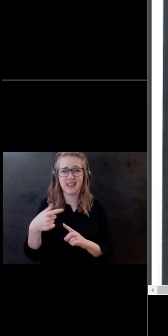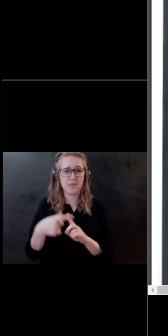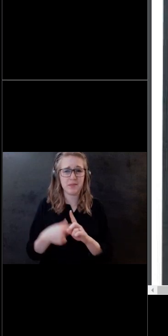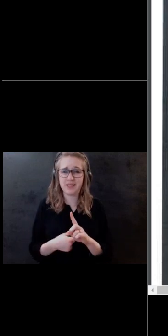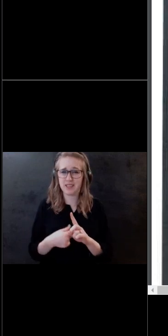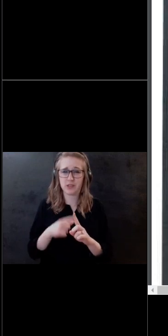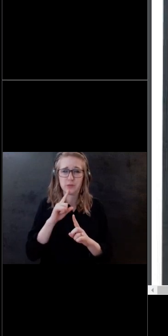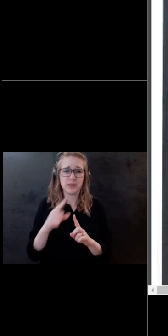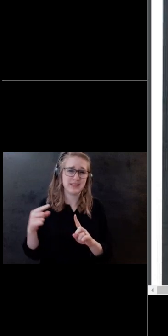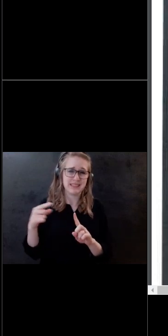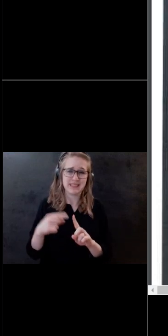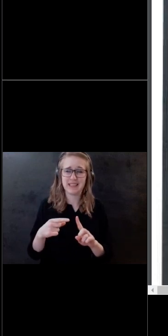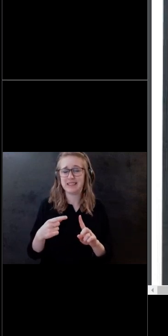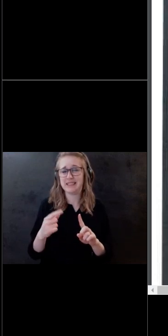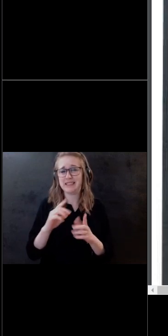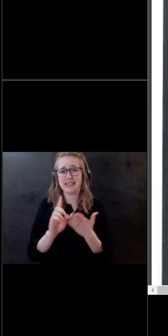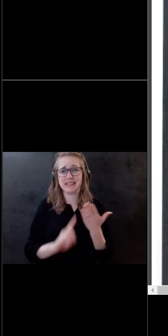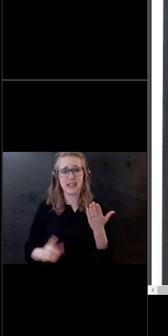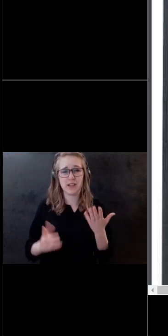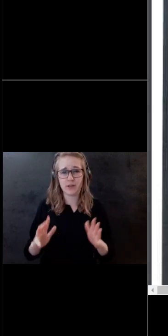here, you know, give or take. So.